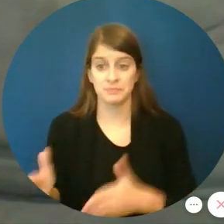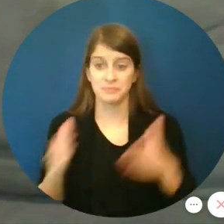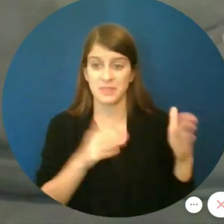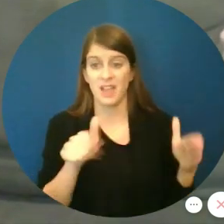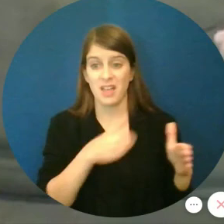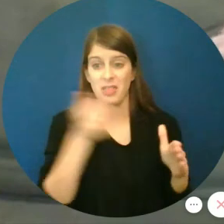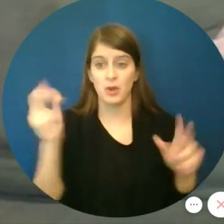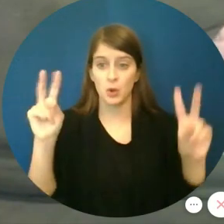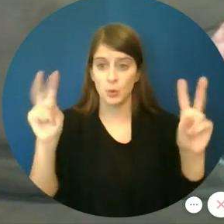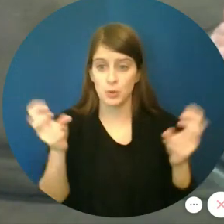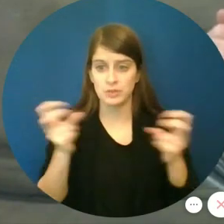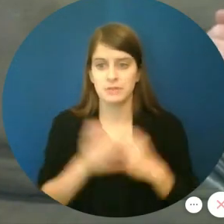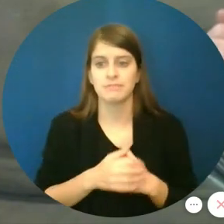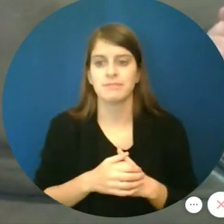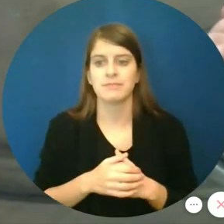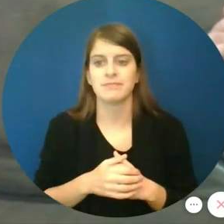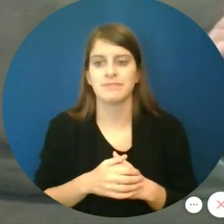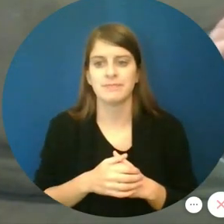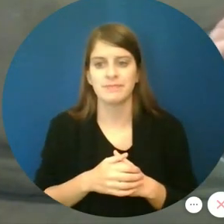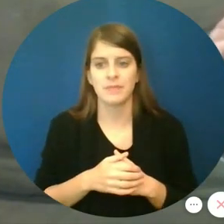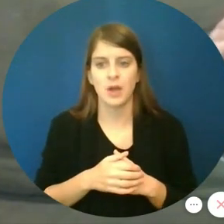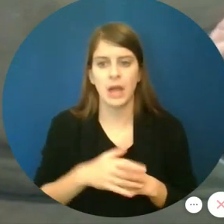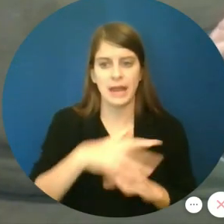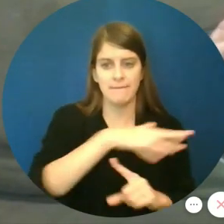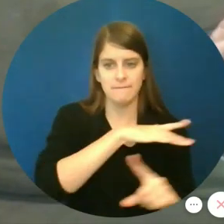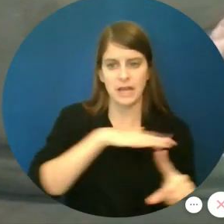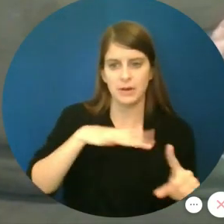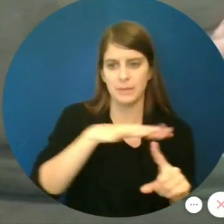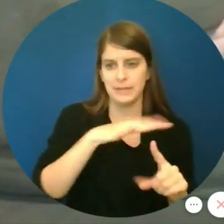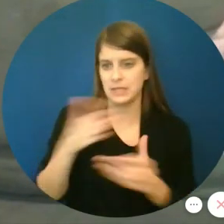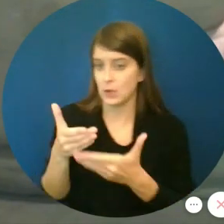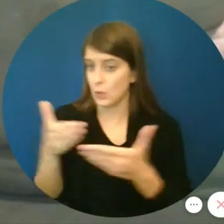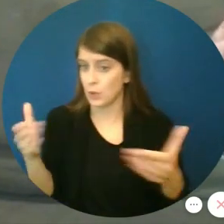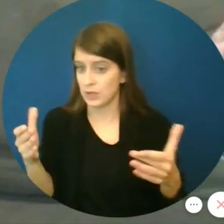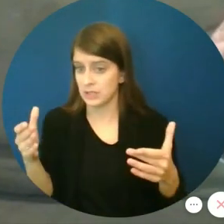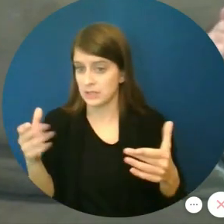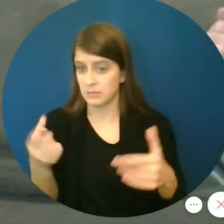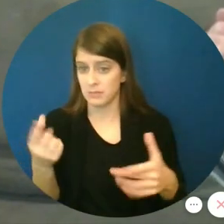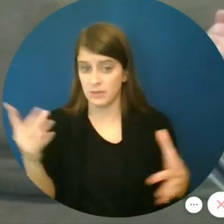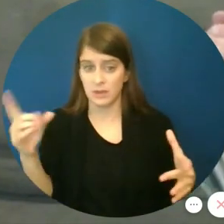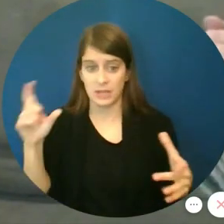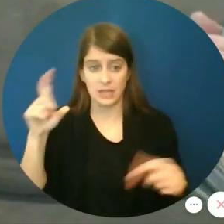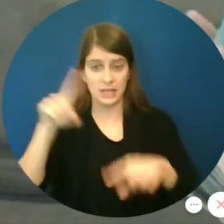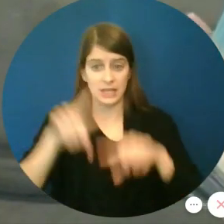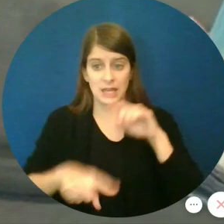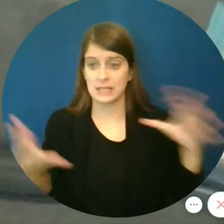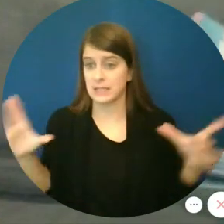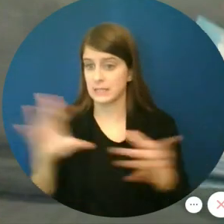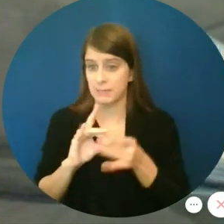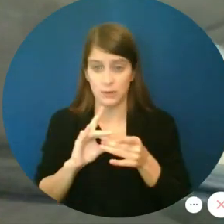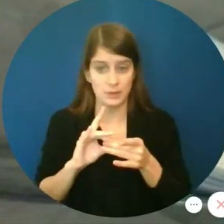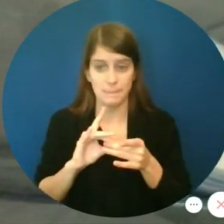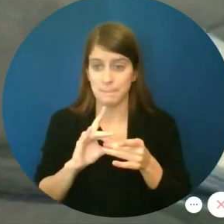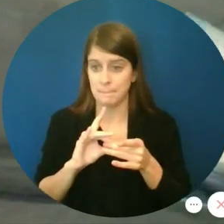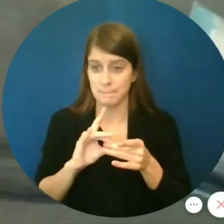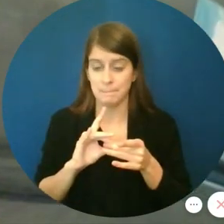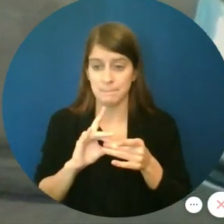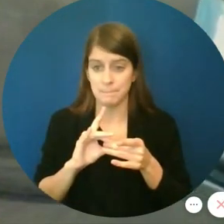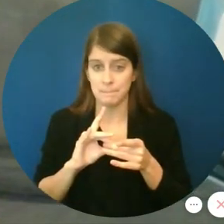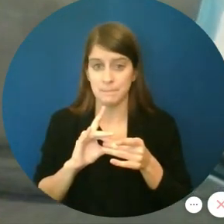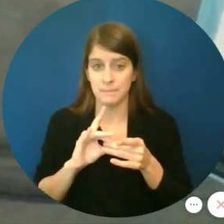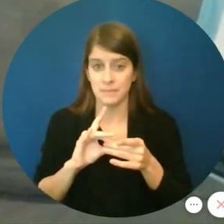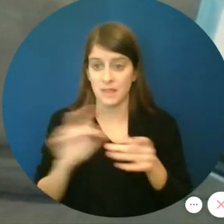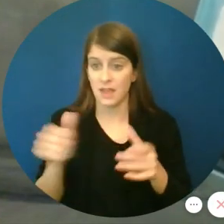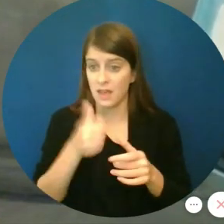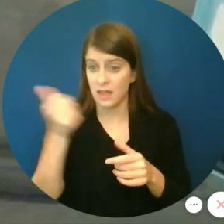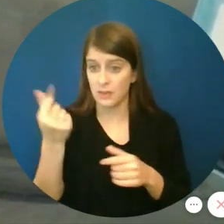Another. "Environment and organism are one. Neither can be separated from the other." Here's